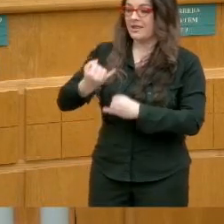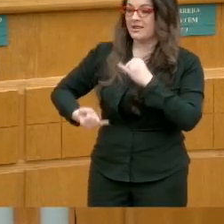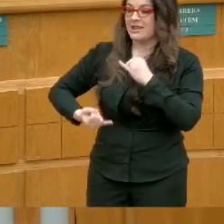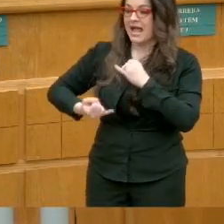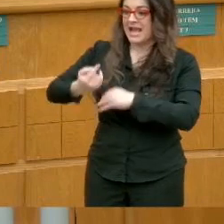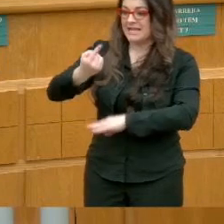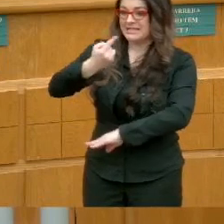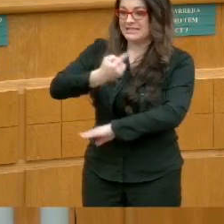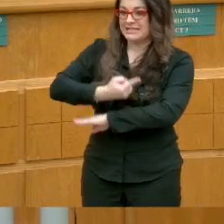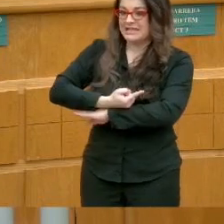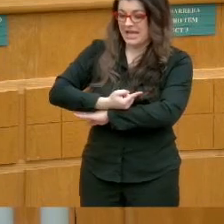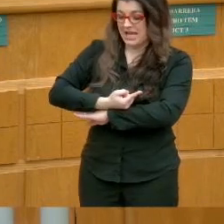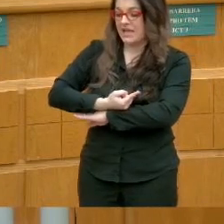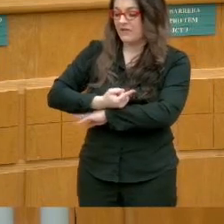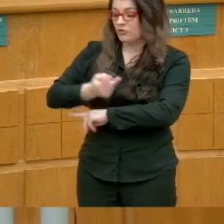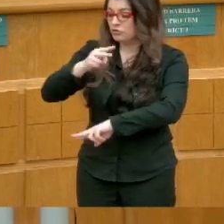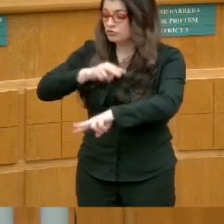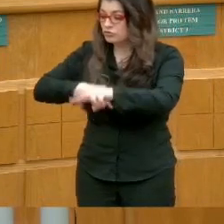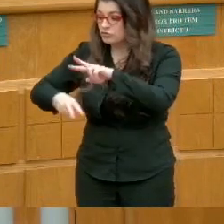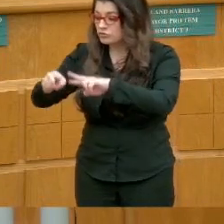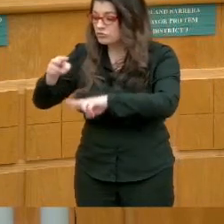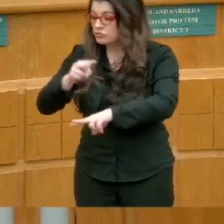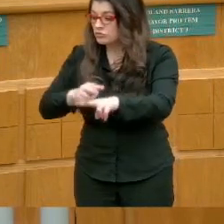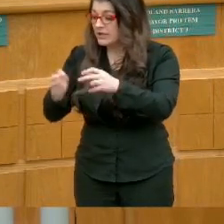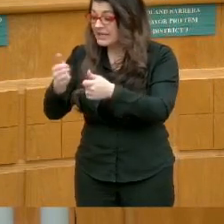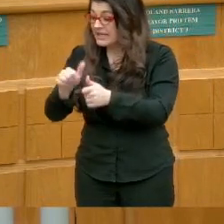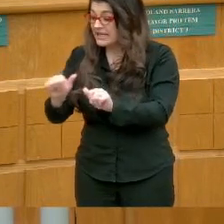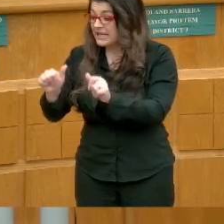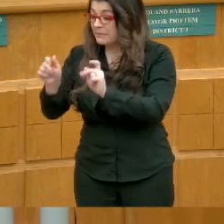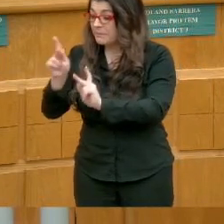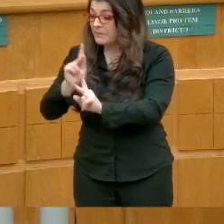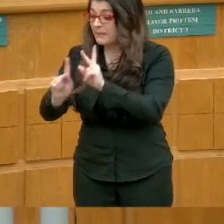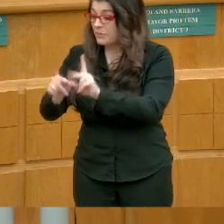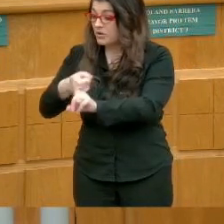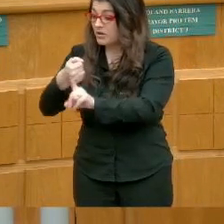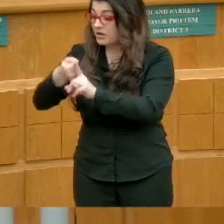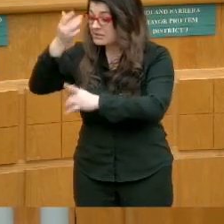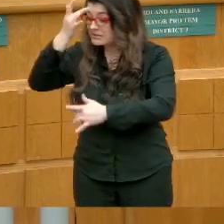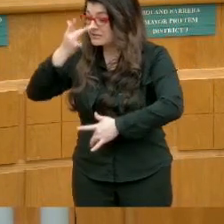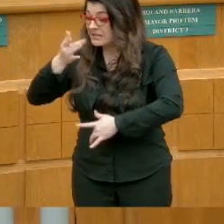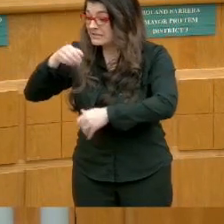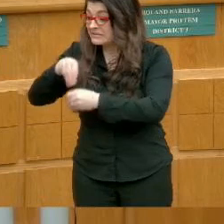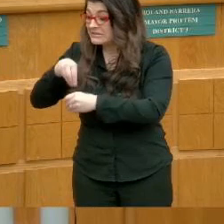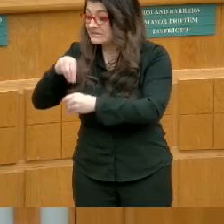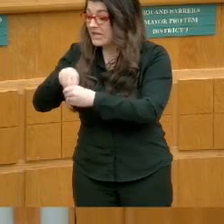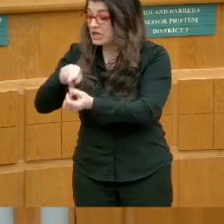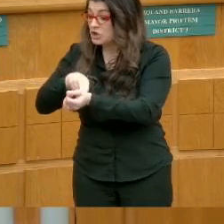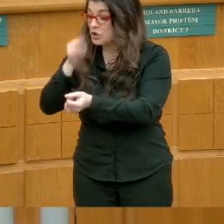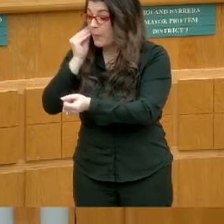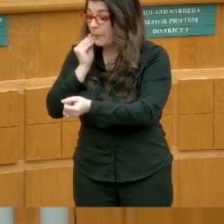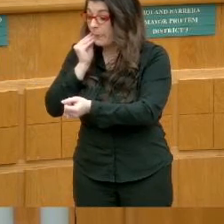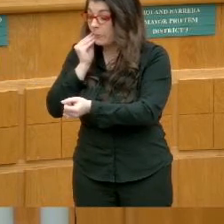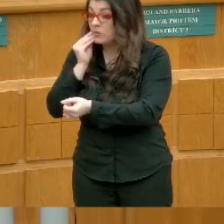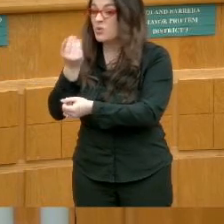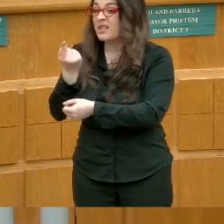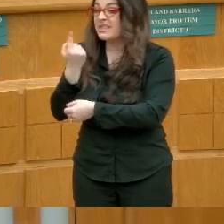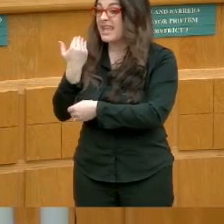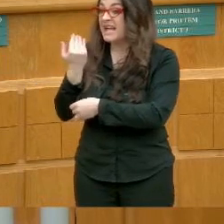anybody actually became positive in the facility. At this time, we have no positive residents in